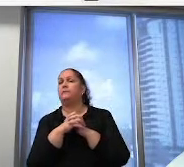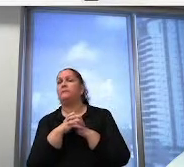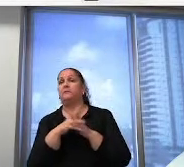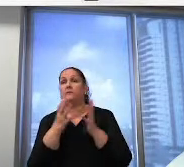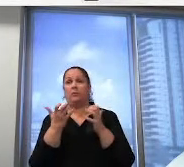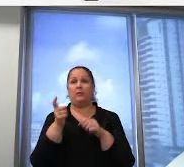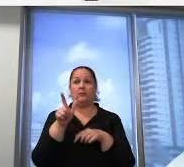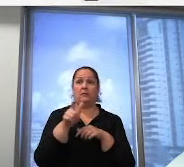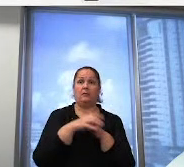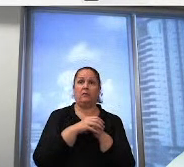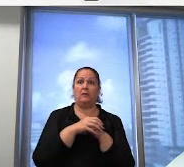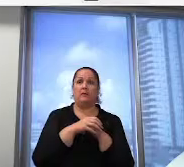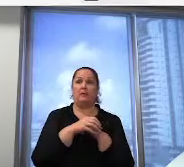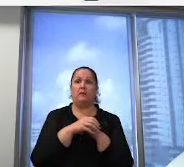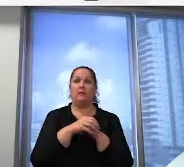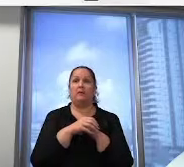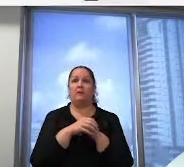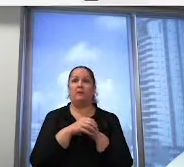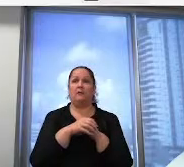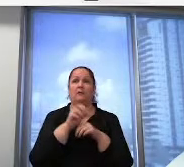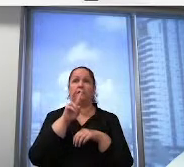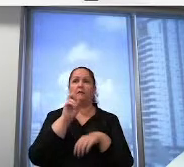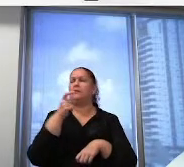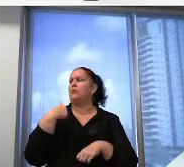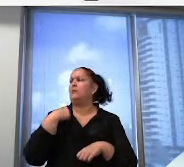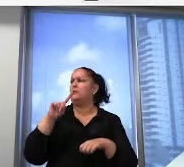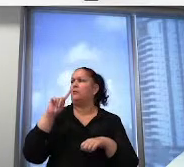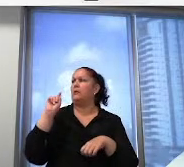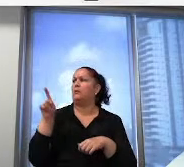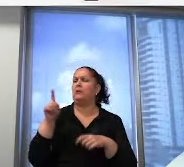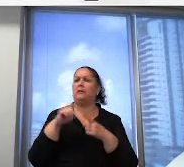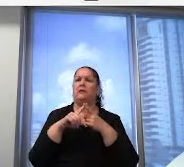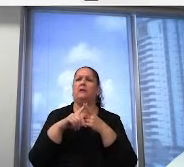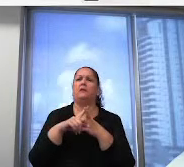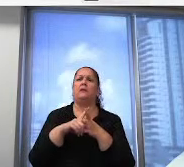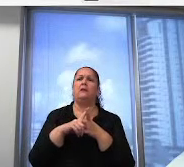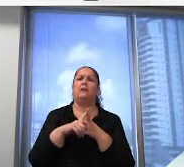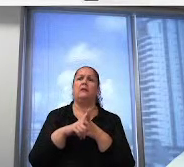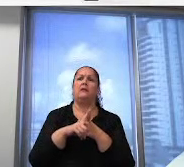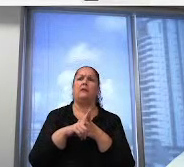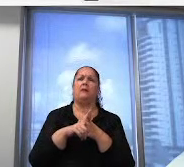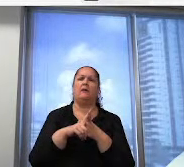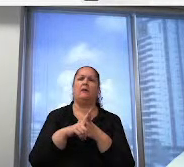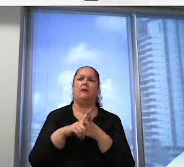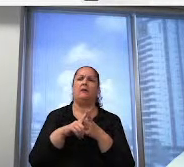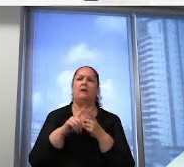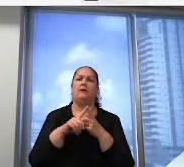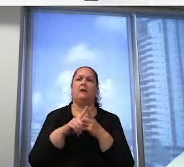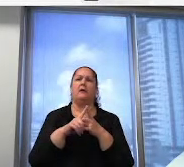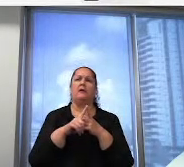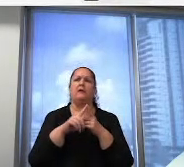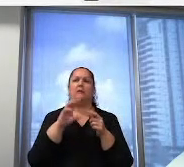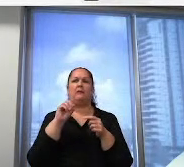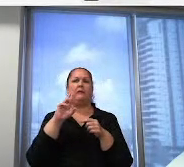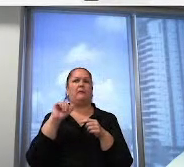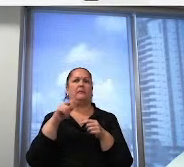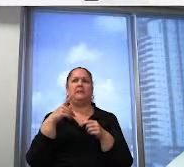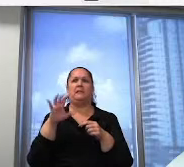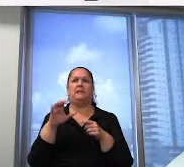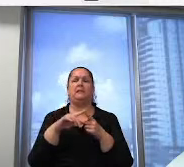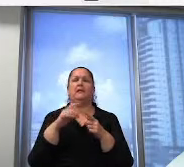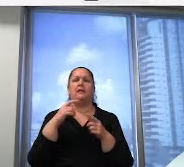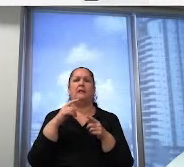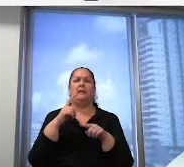Yeah. Yes, would you like to go, sir? Yes, yes. Mr. Vasquez Melendez. Only one question, and this is Attorney Pedro Vasquez on behalf of the